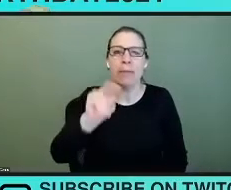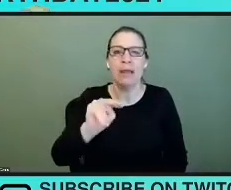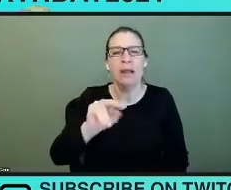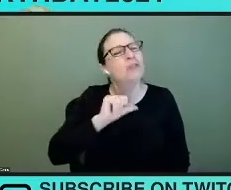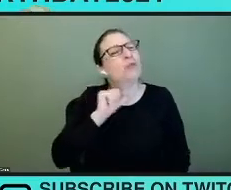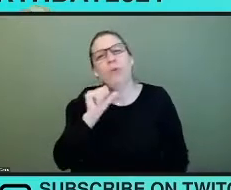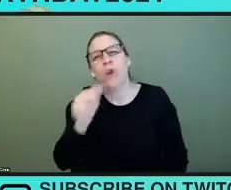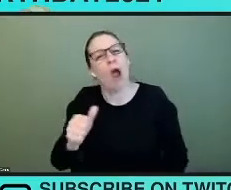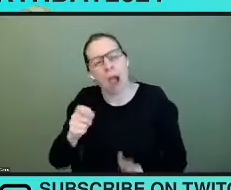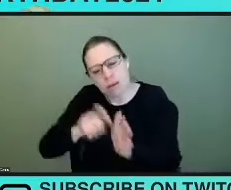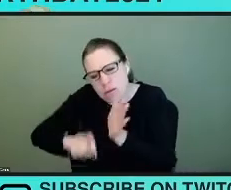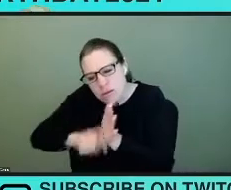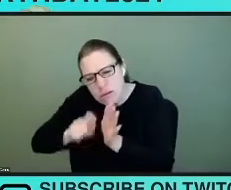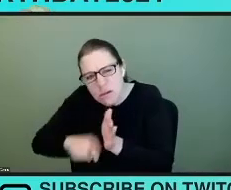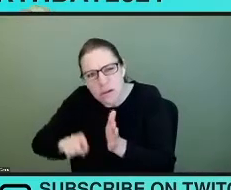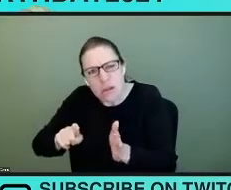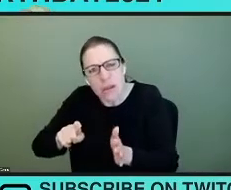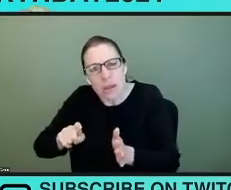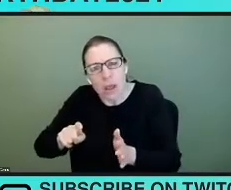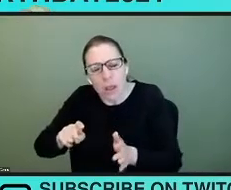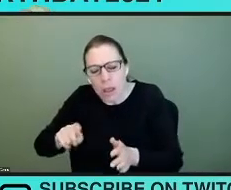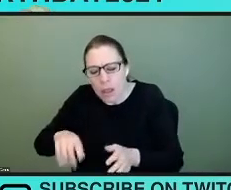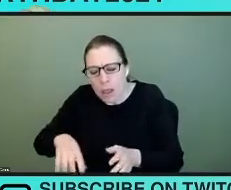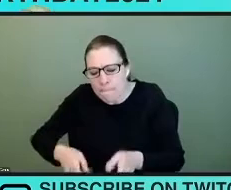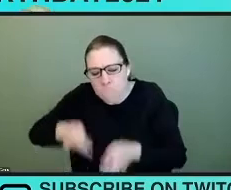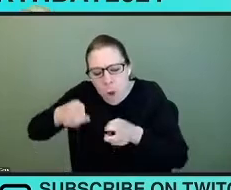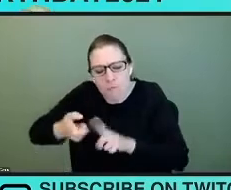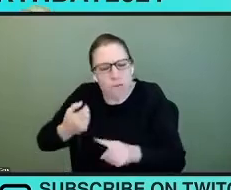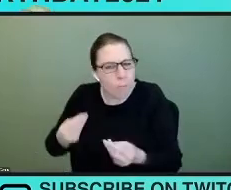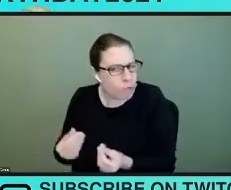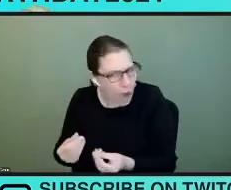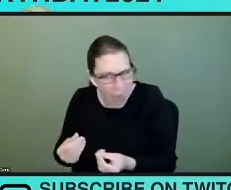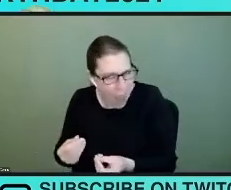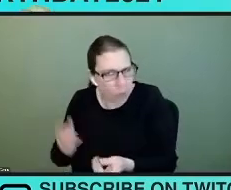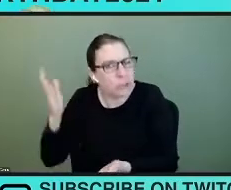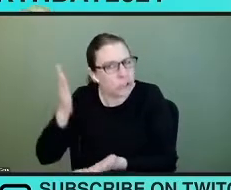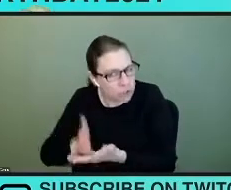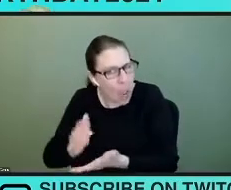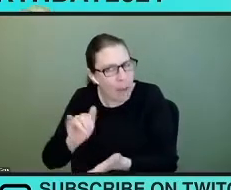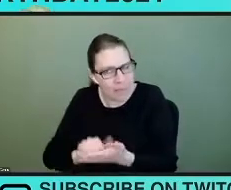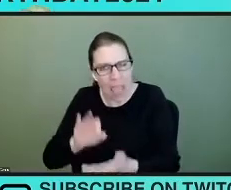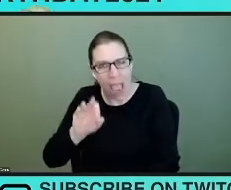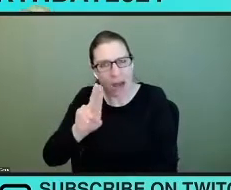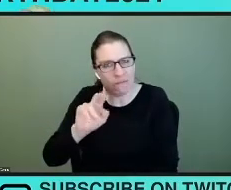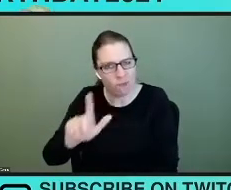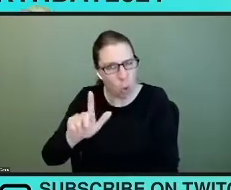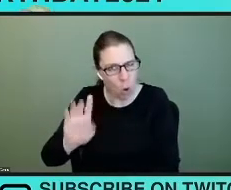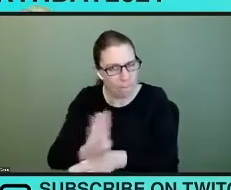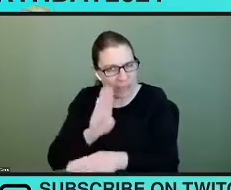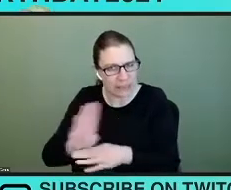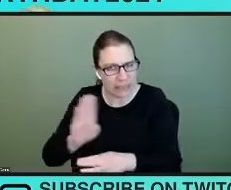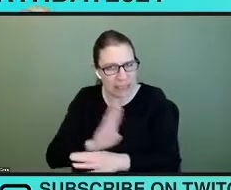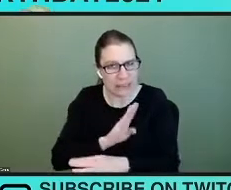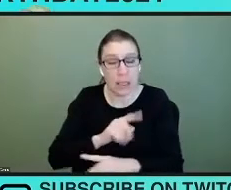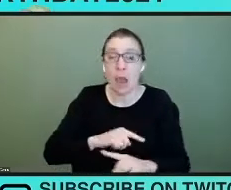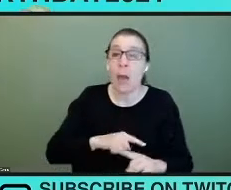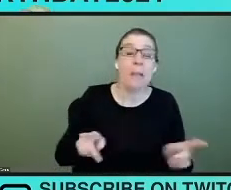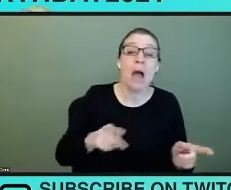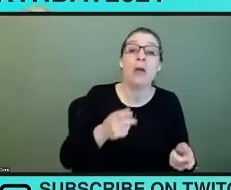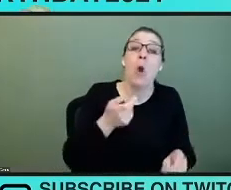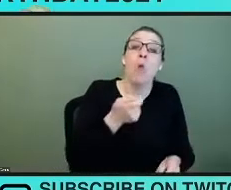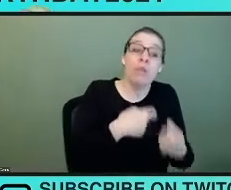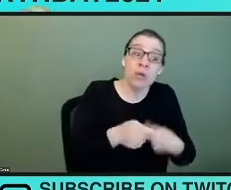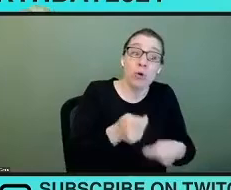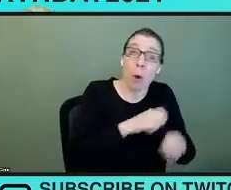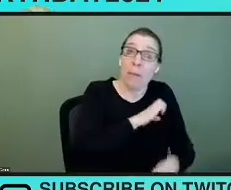decarbonize, defossilize the chemicals and materials and fuel sector, but without renewable energy, we cannot do it. But interesting